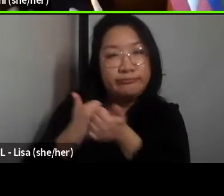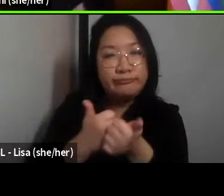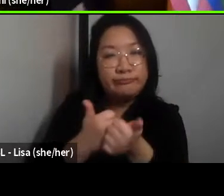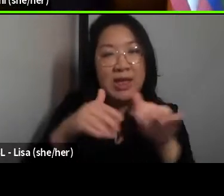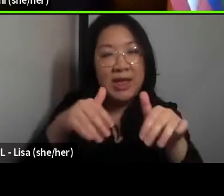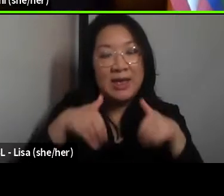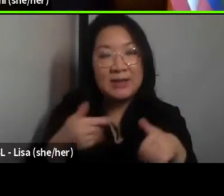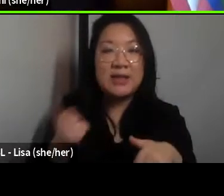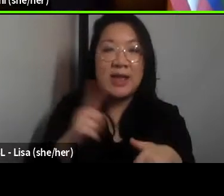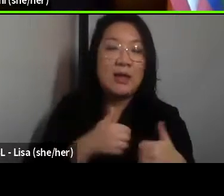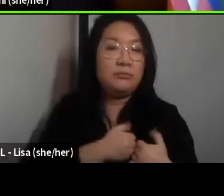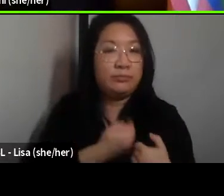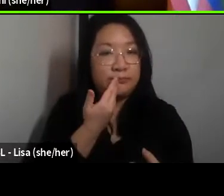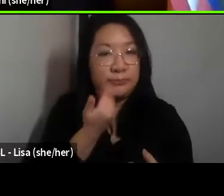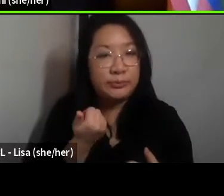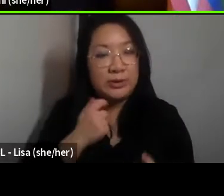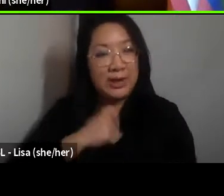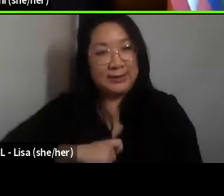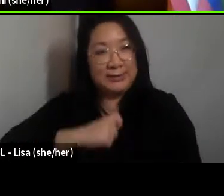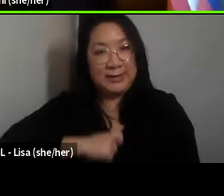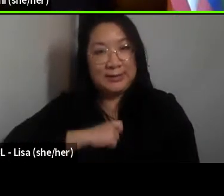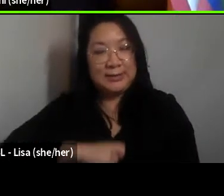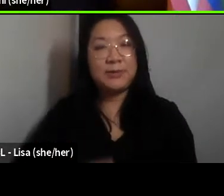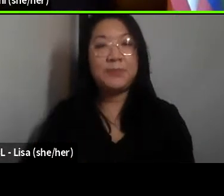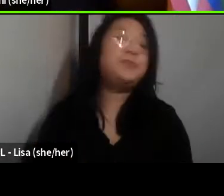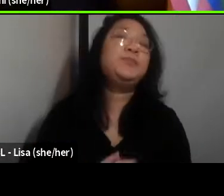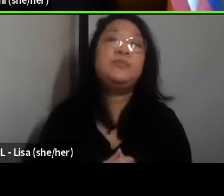ace and aero identities?